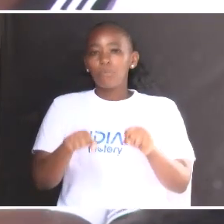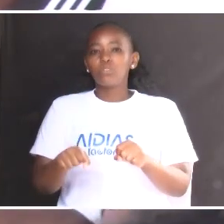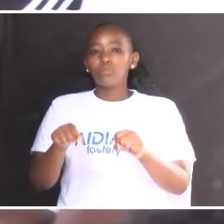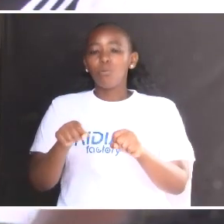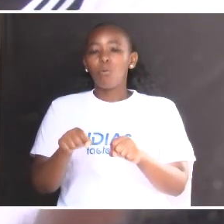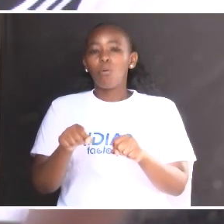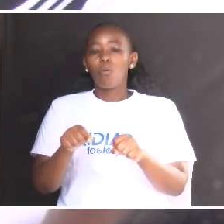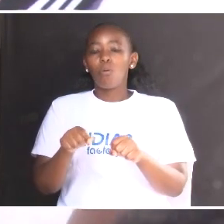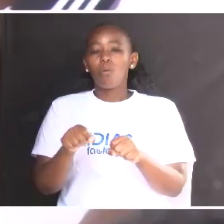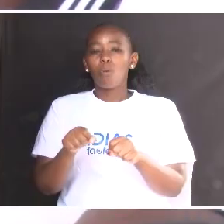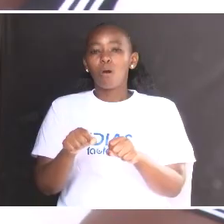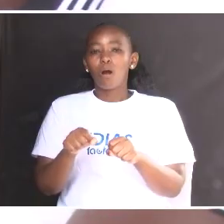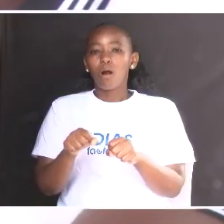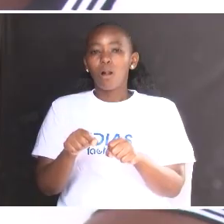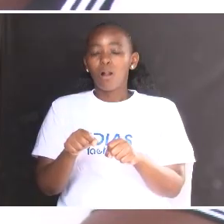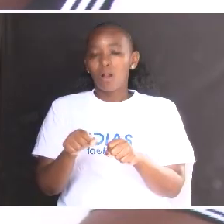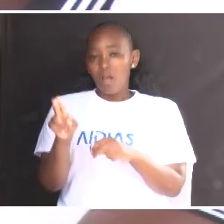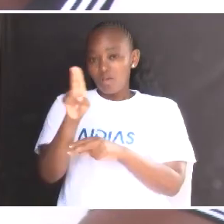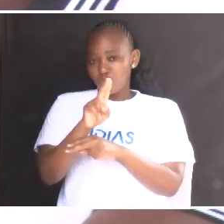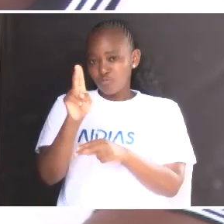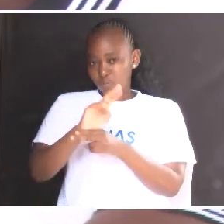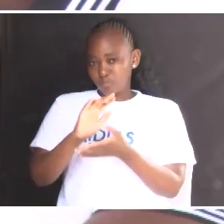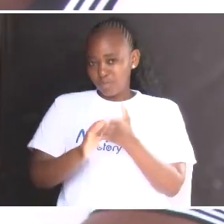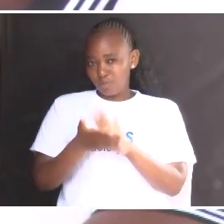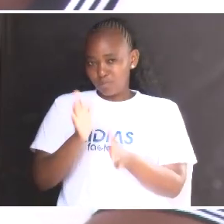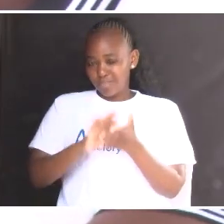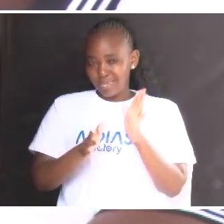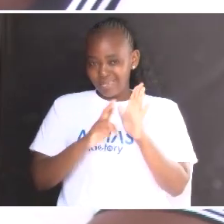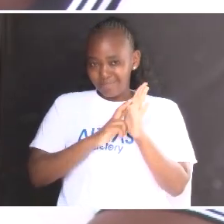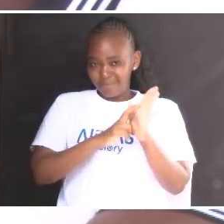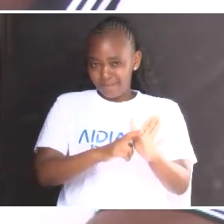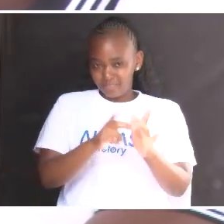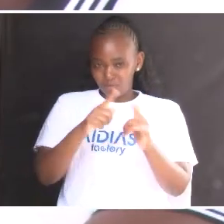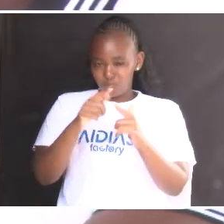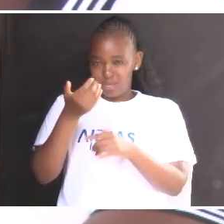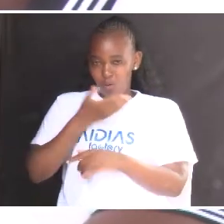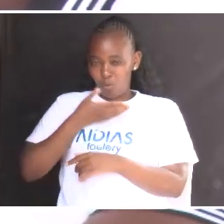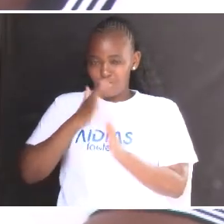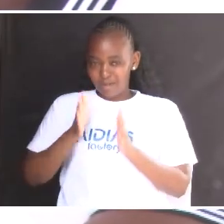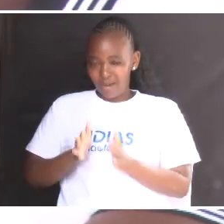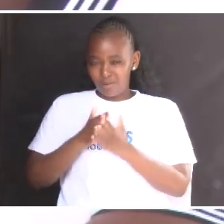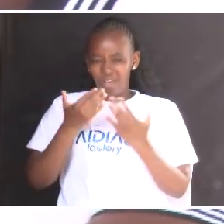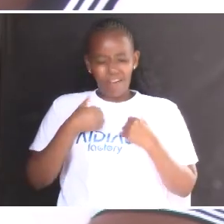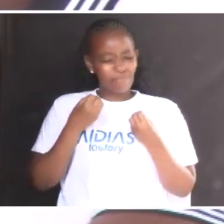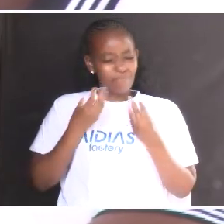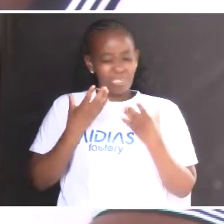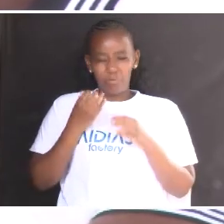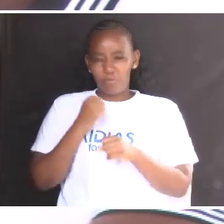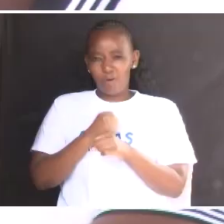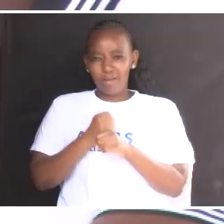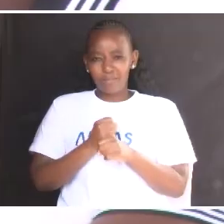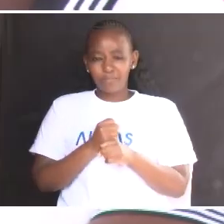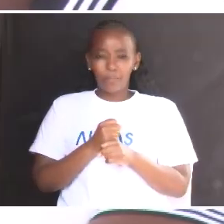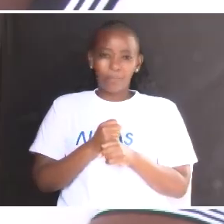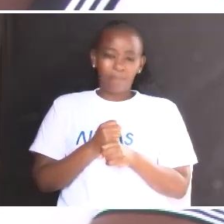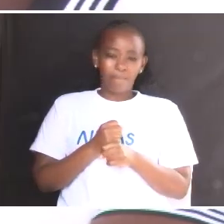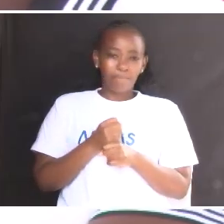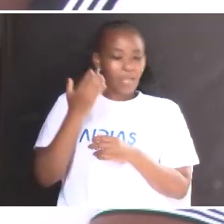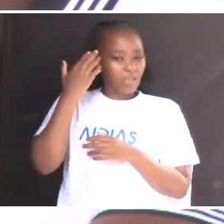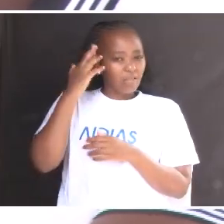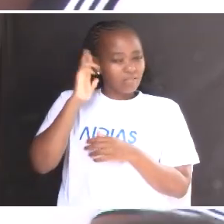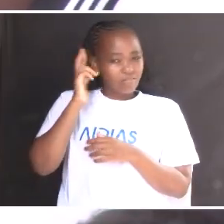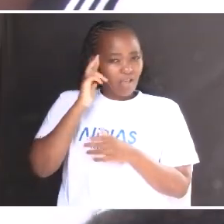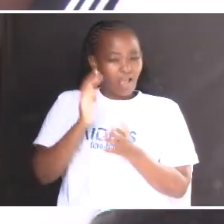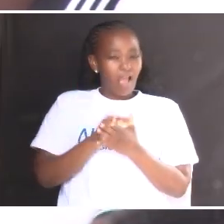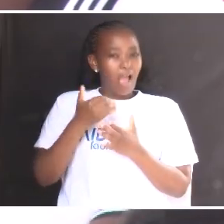can actually be used without reference to the author. Na kuna kazi mingi zime, I don't know whether you remember, there was something